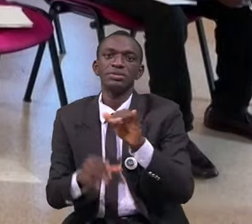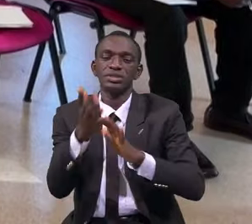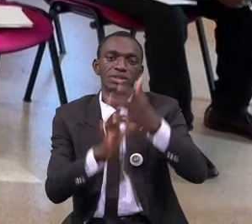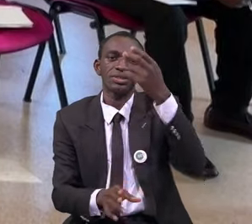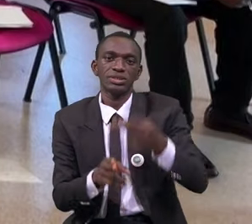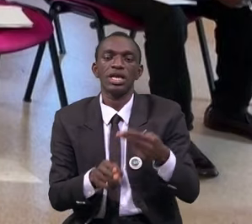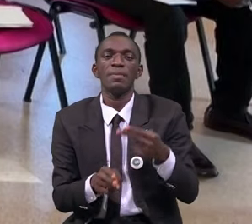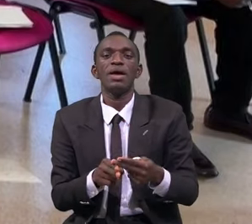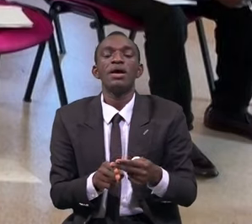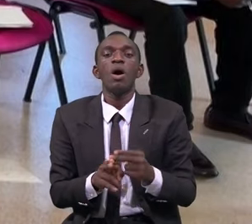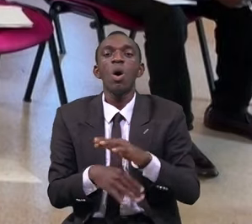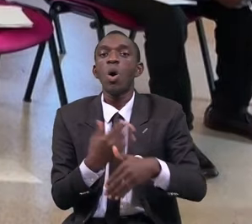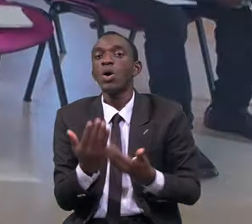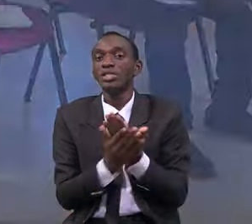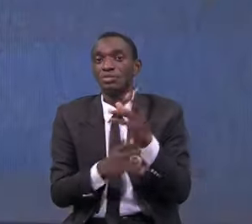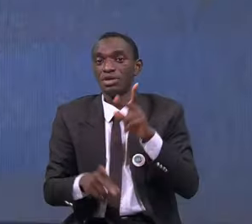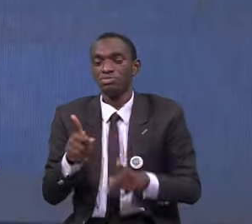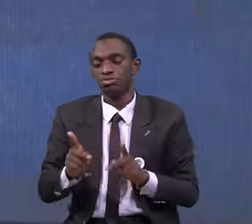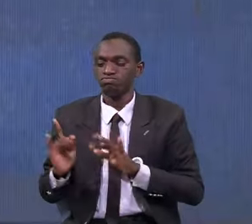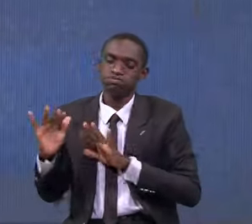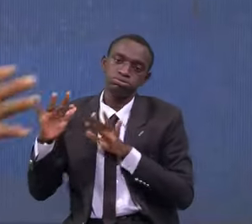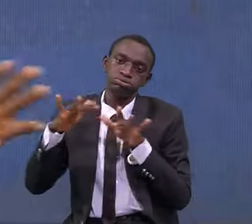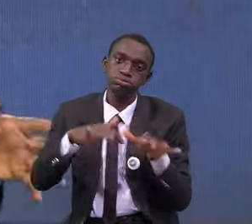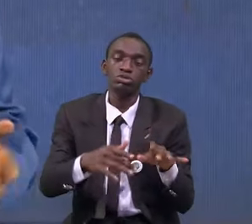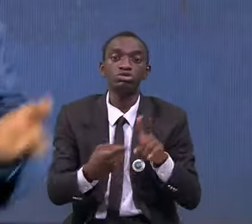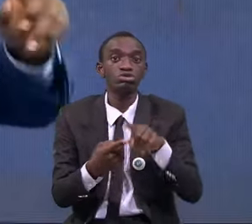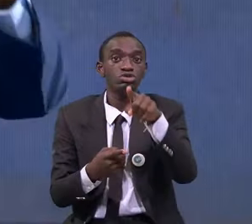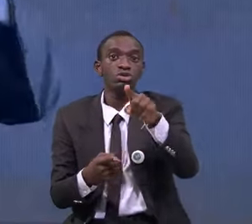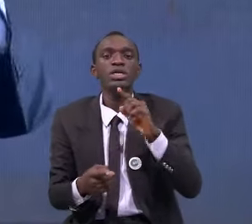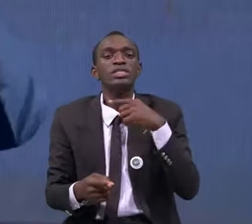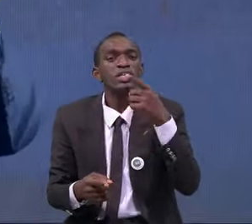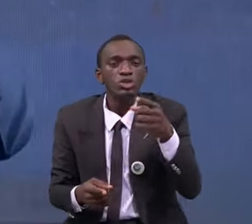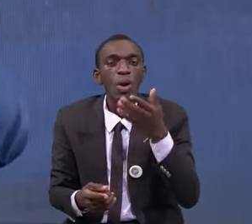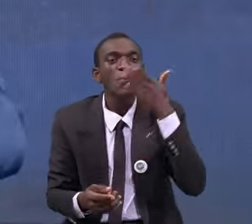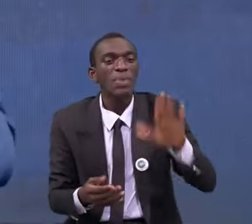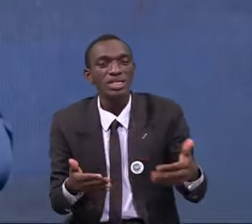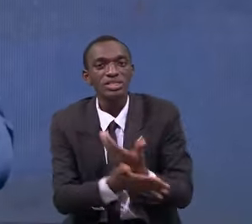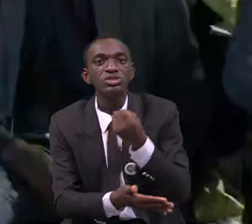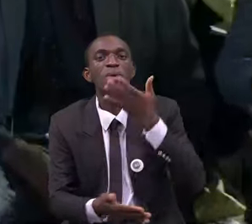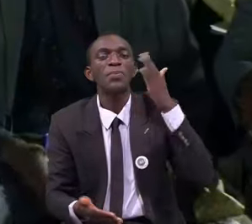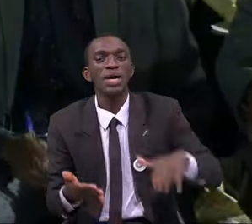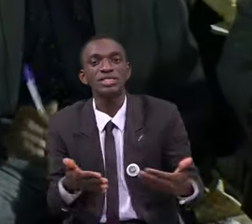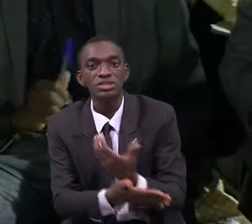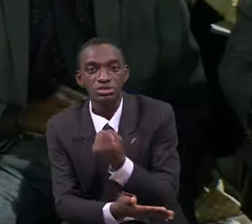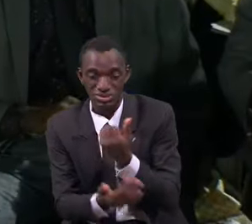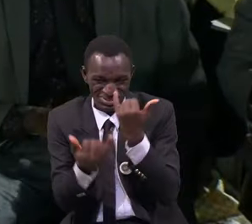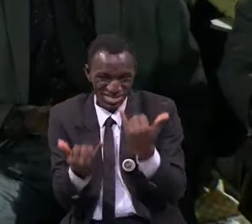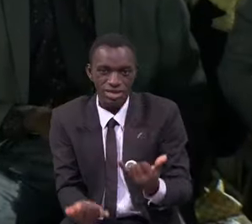All the people that are running to you and running after you, telling you bad news, they stand still tonight.